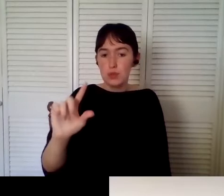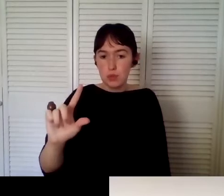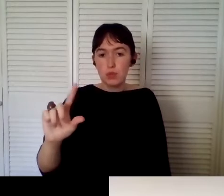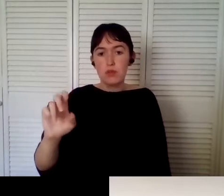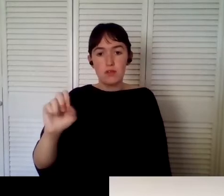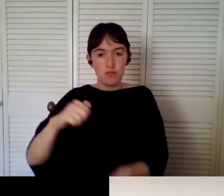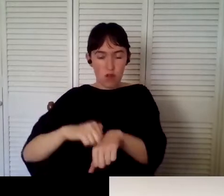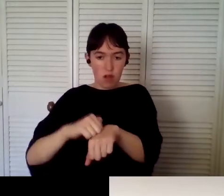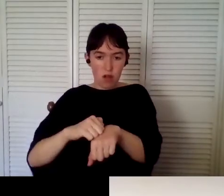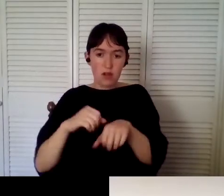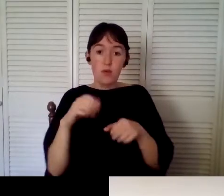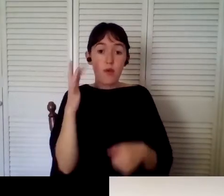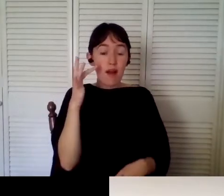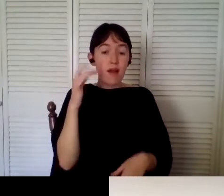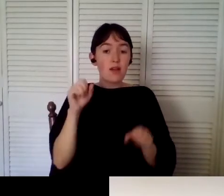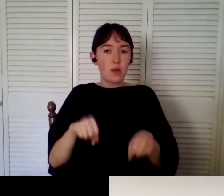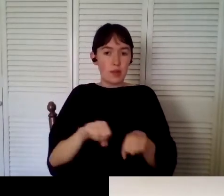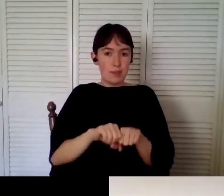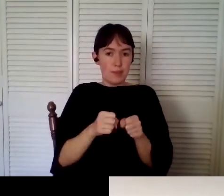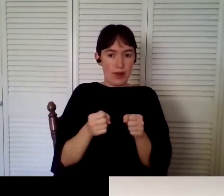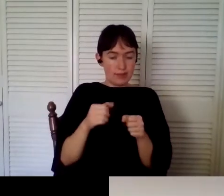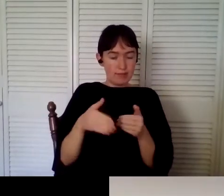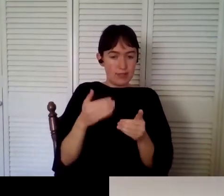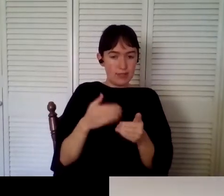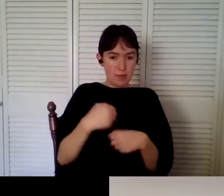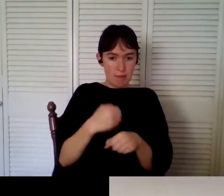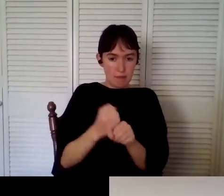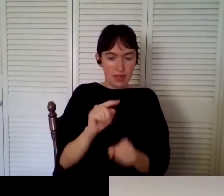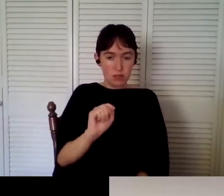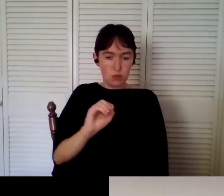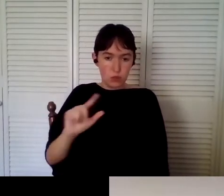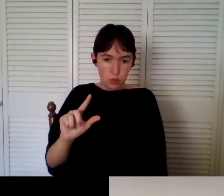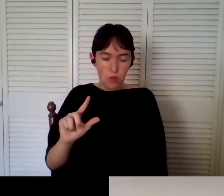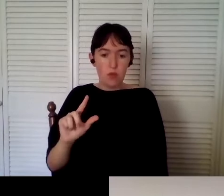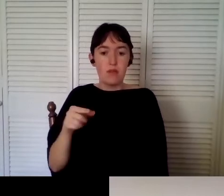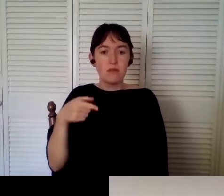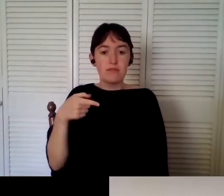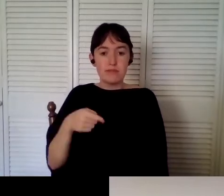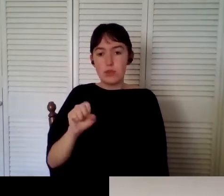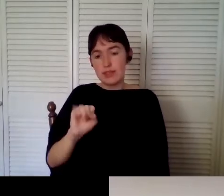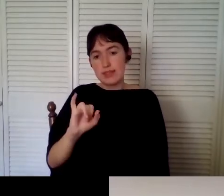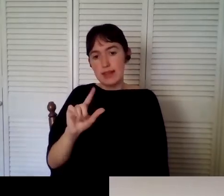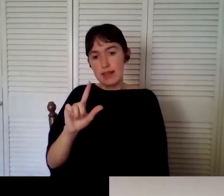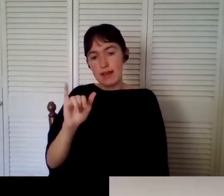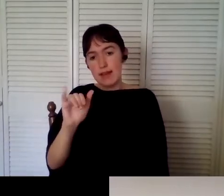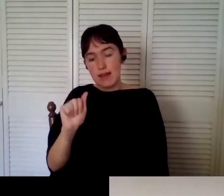either silica-based or similar to silica, that allows them to fracture in a predictable pattern.